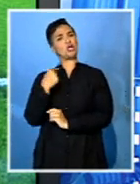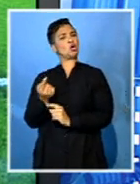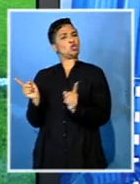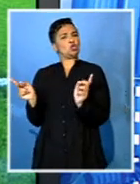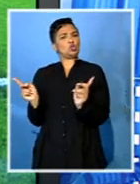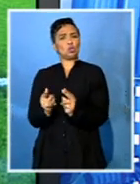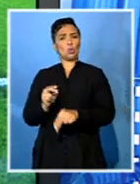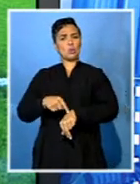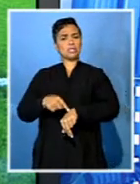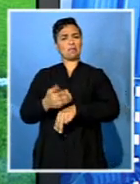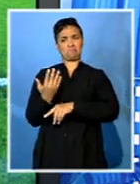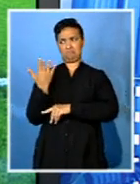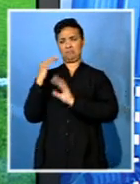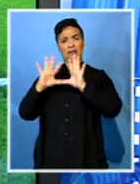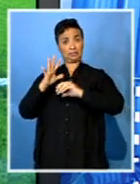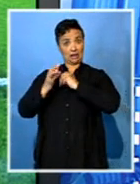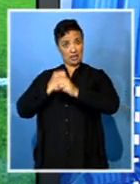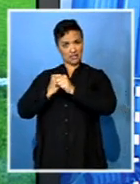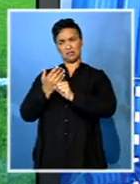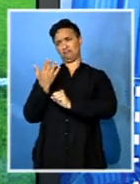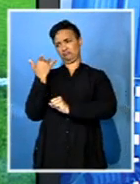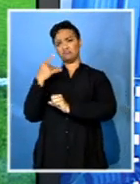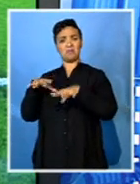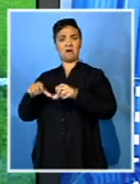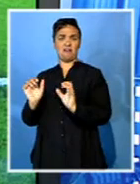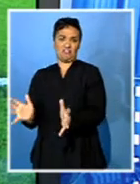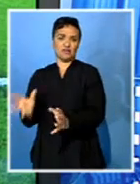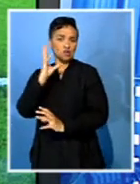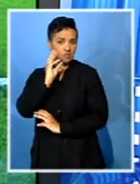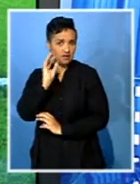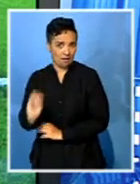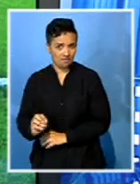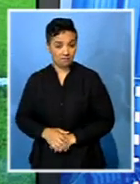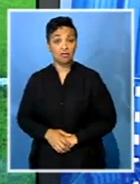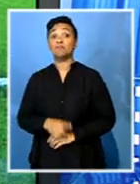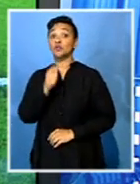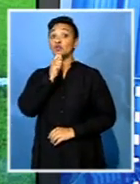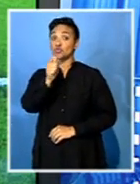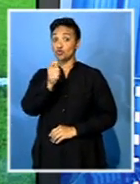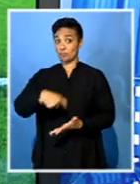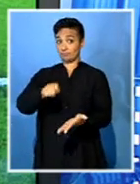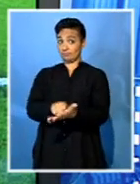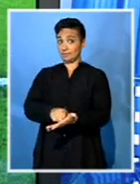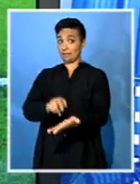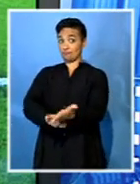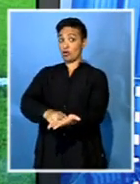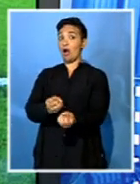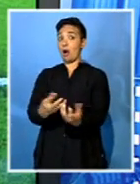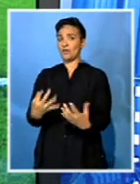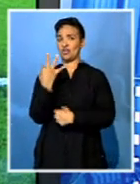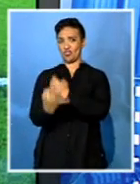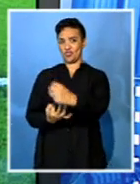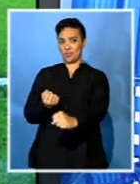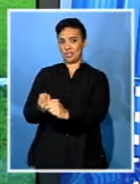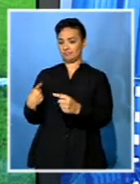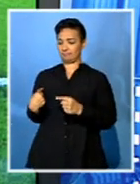brief stint in charge of the Soweto Giants more than a decade ago. He was confirmed on a three-year deal just